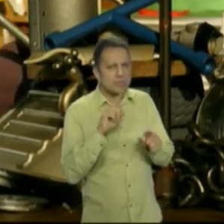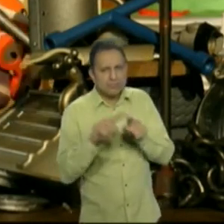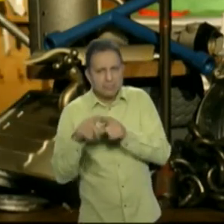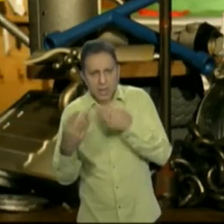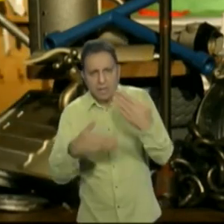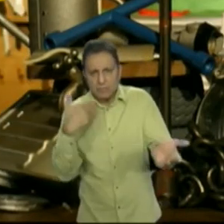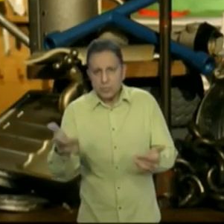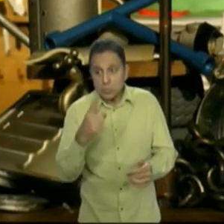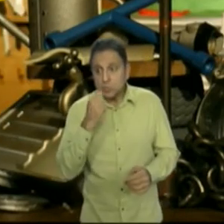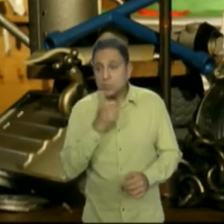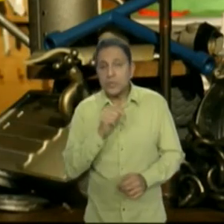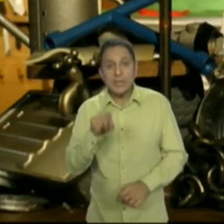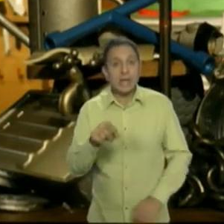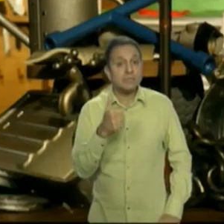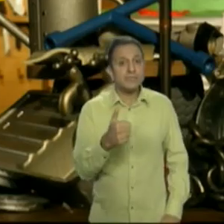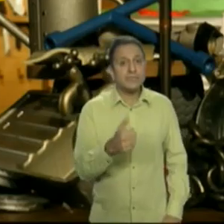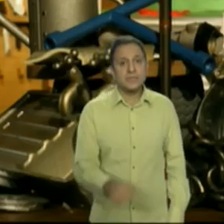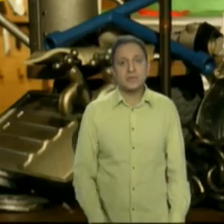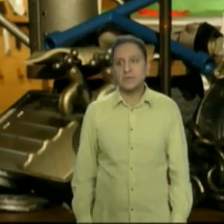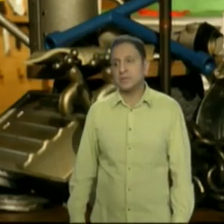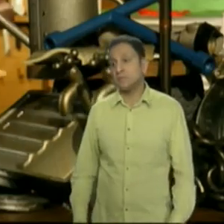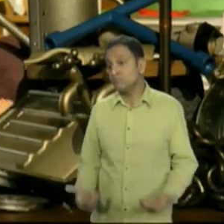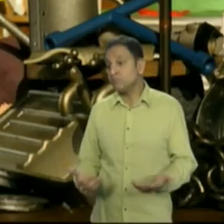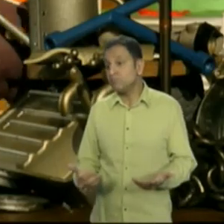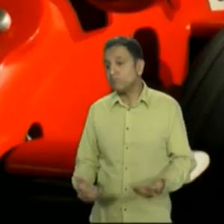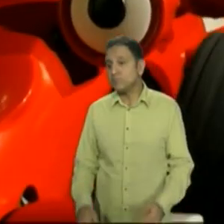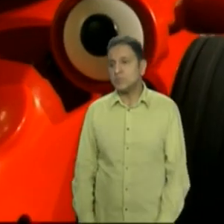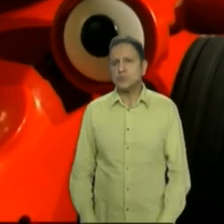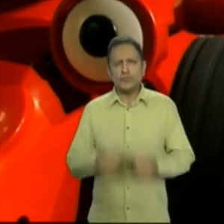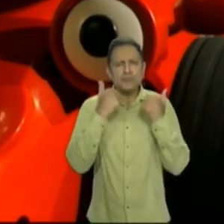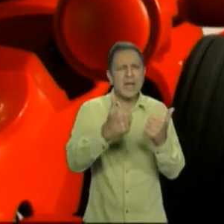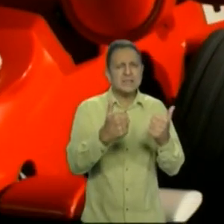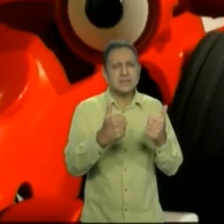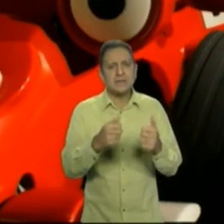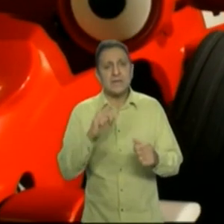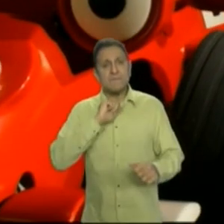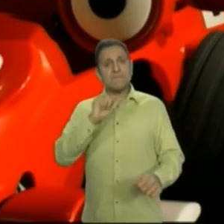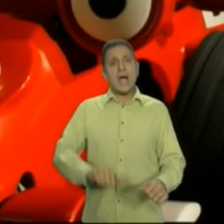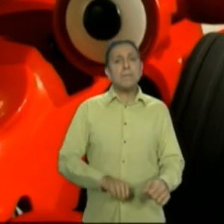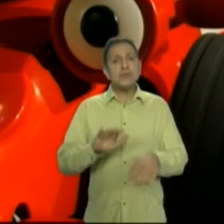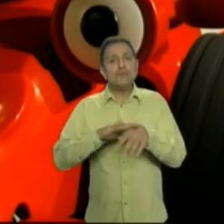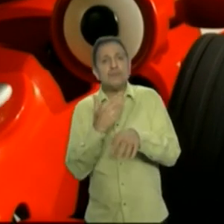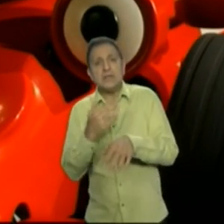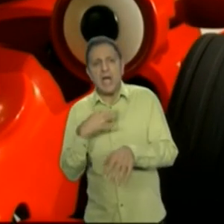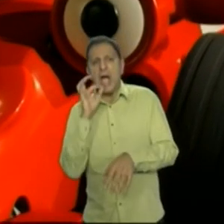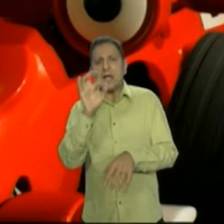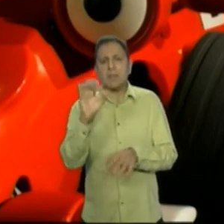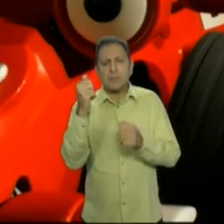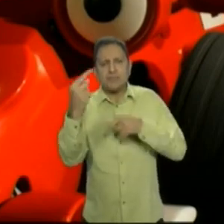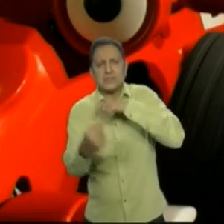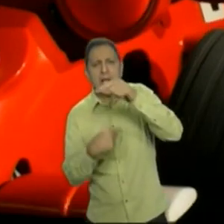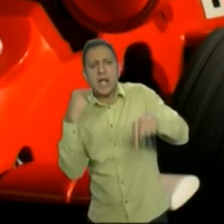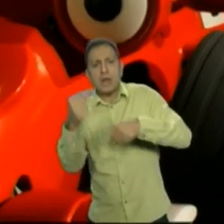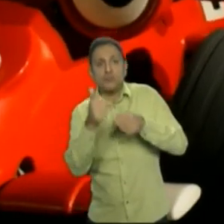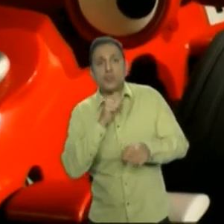got some stuff lying around that we could use. Oh, great. And Farmer Green might have some recycling we could